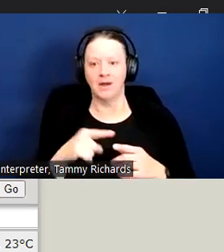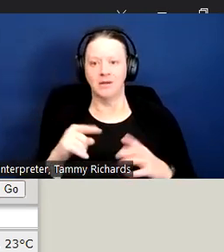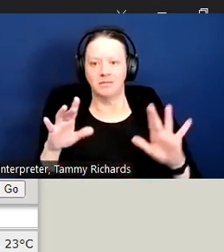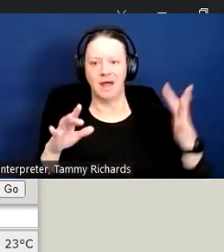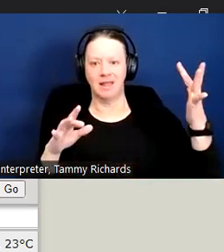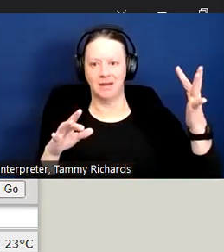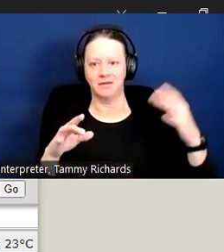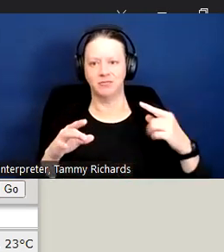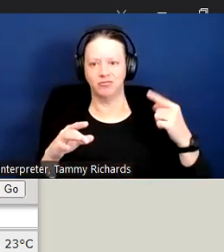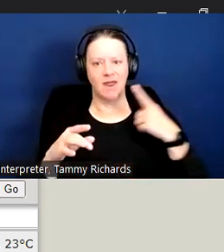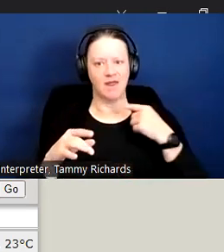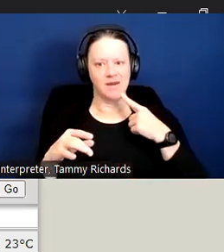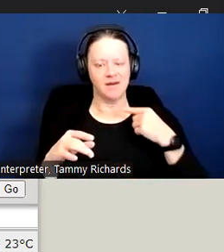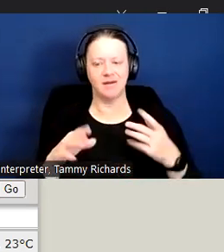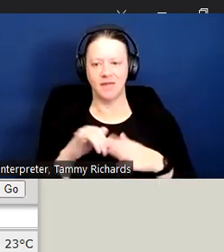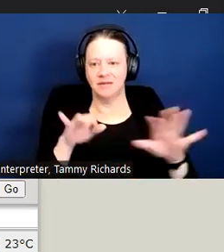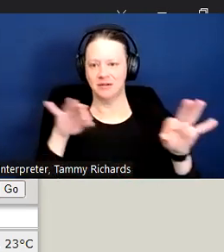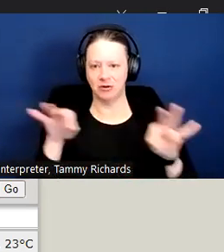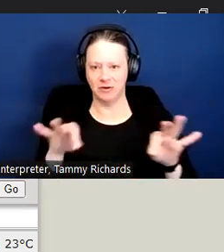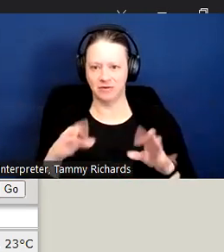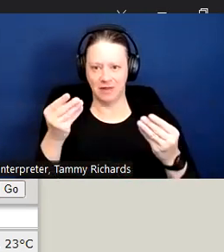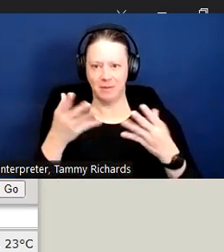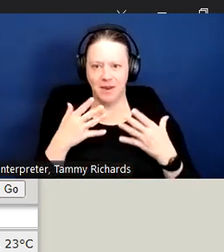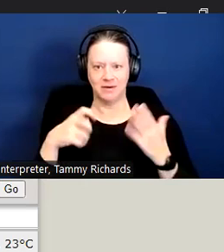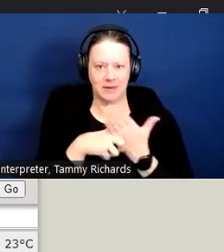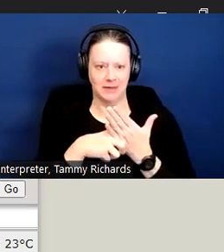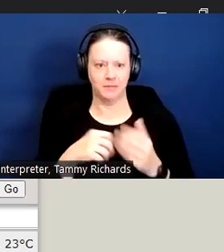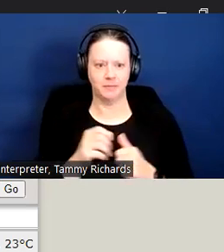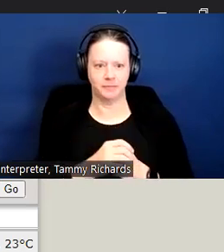highlighted and it's descriptive and telling me it's a ticket.